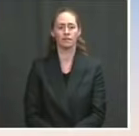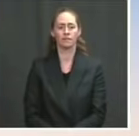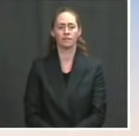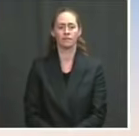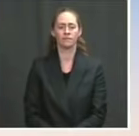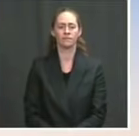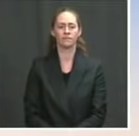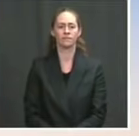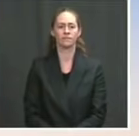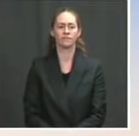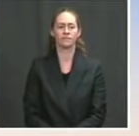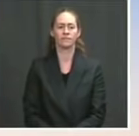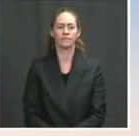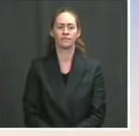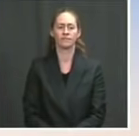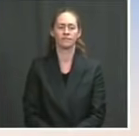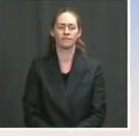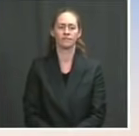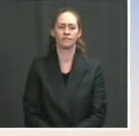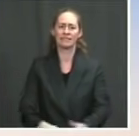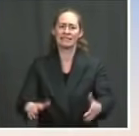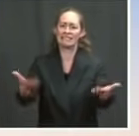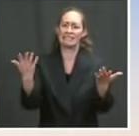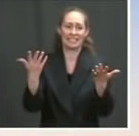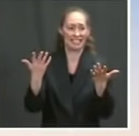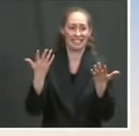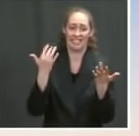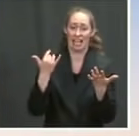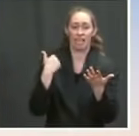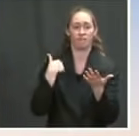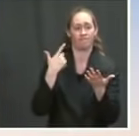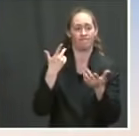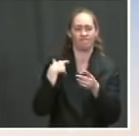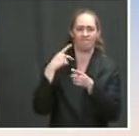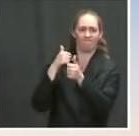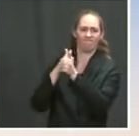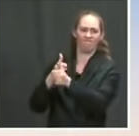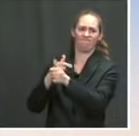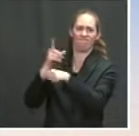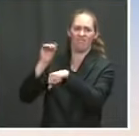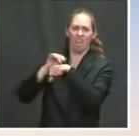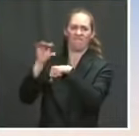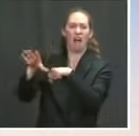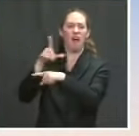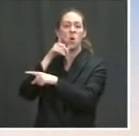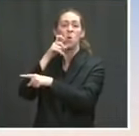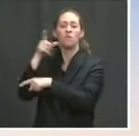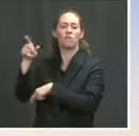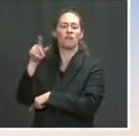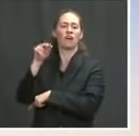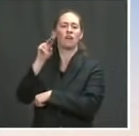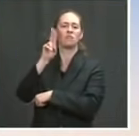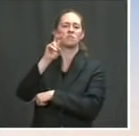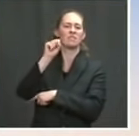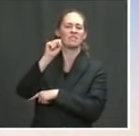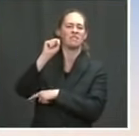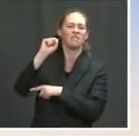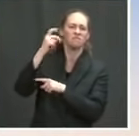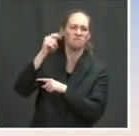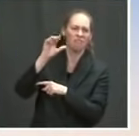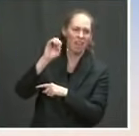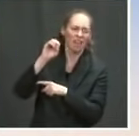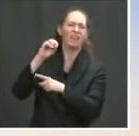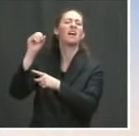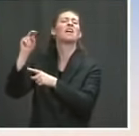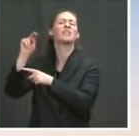course uh refer to the advice and uh guidance from u.s space command and department of defense and others uh but we're not at this point uh we're